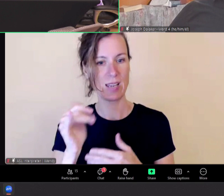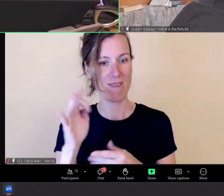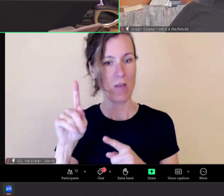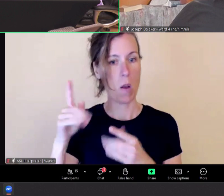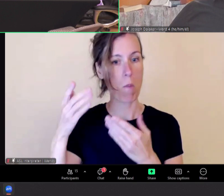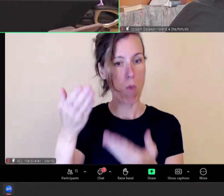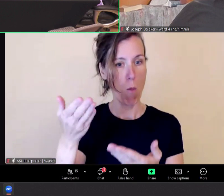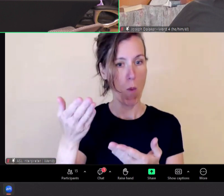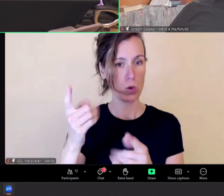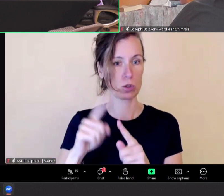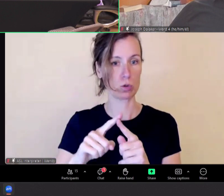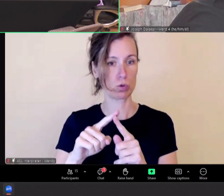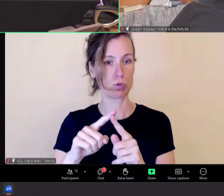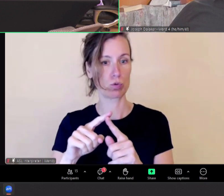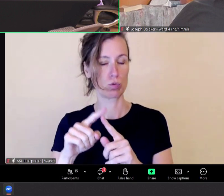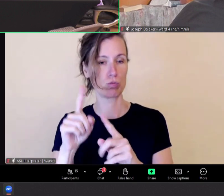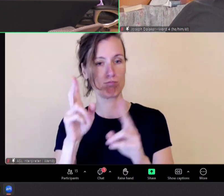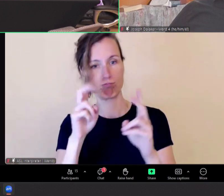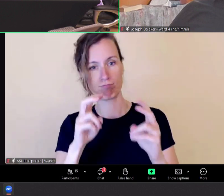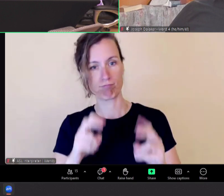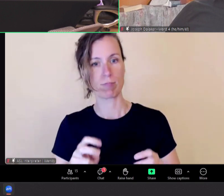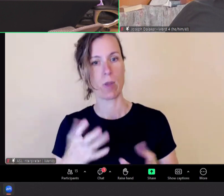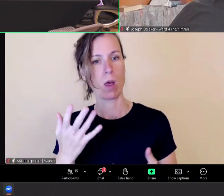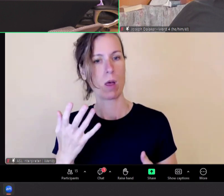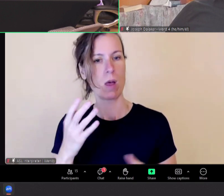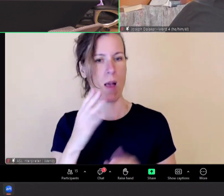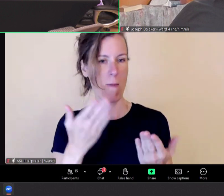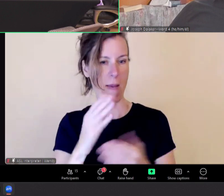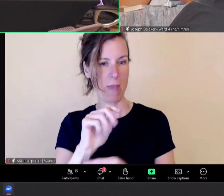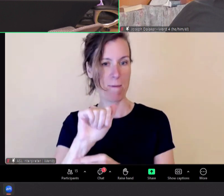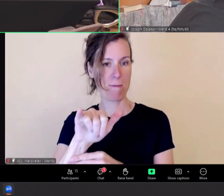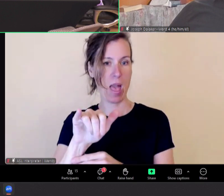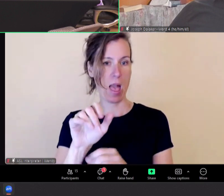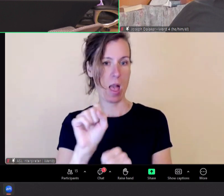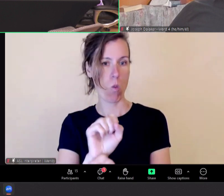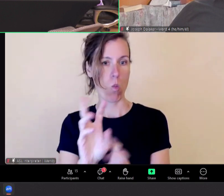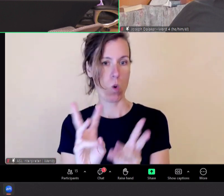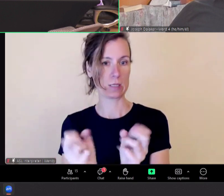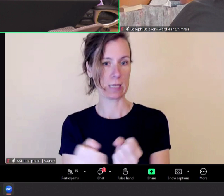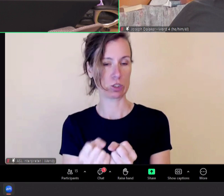at, probably May work session, maybe.